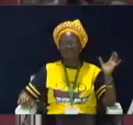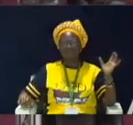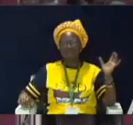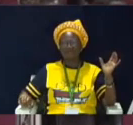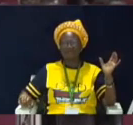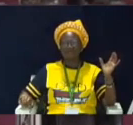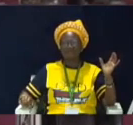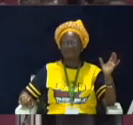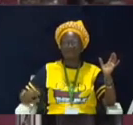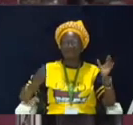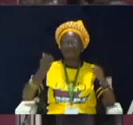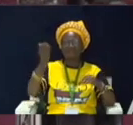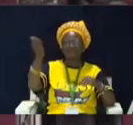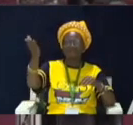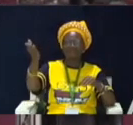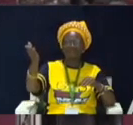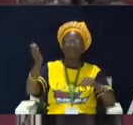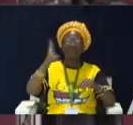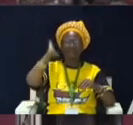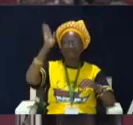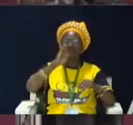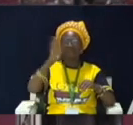there be no salvation.